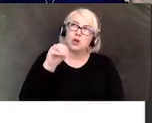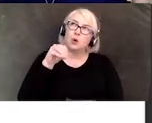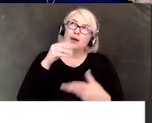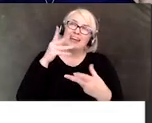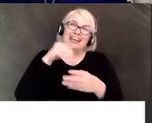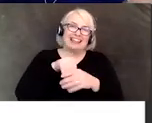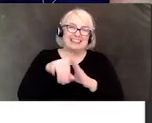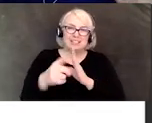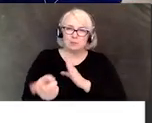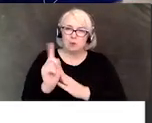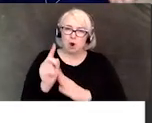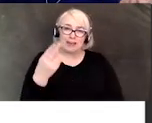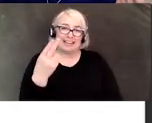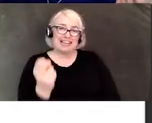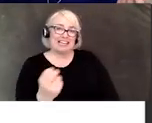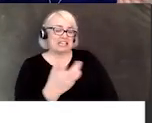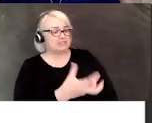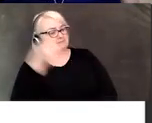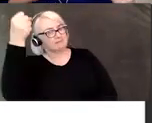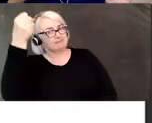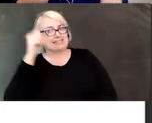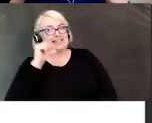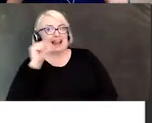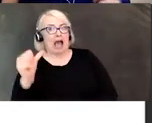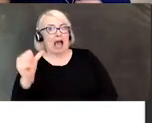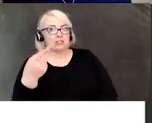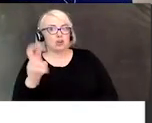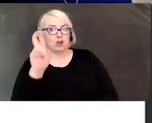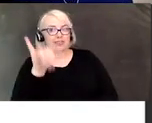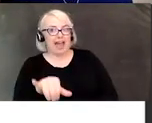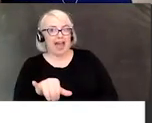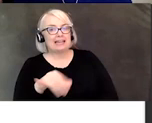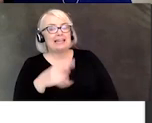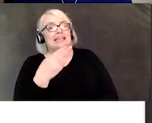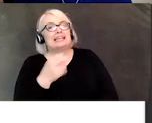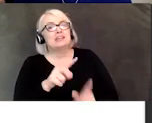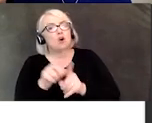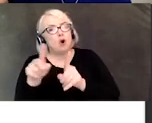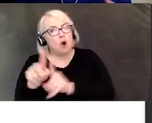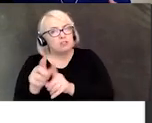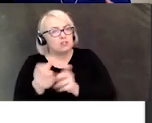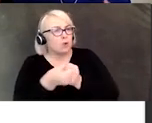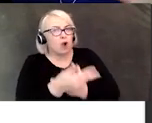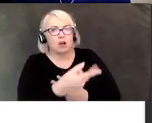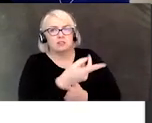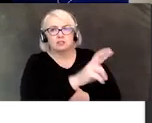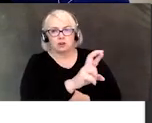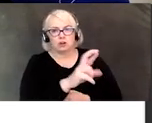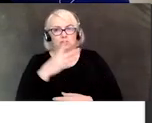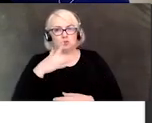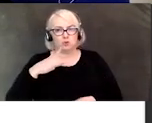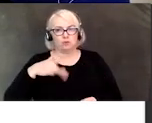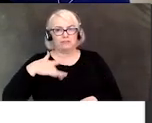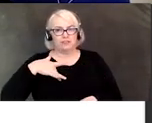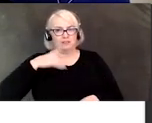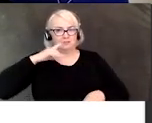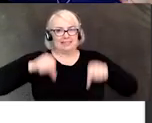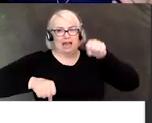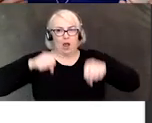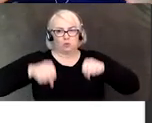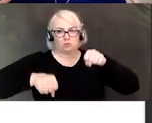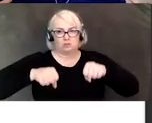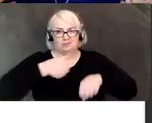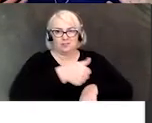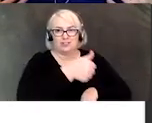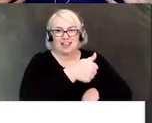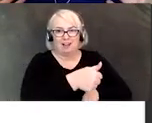only does he like deny her that he makes her doubt herself when, when he's like, are you sure? And